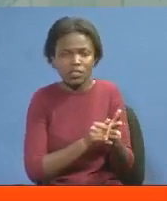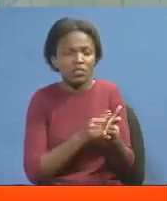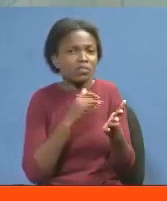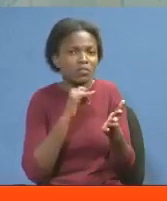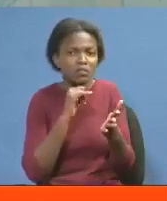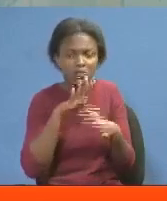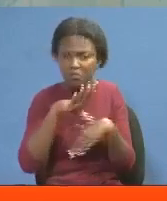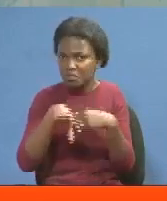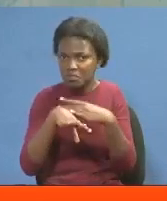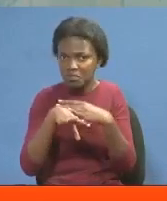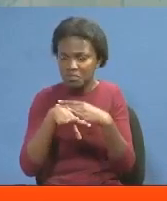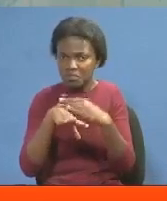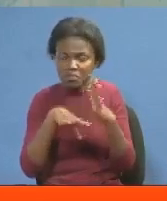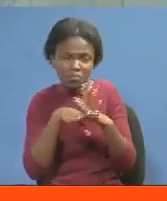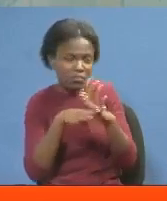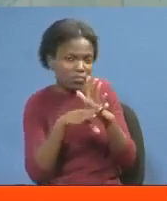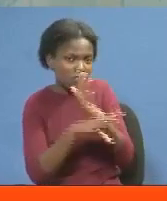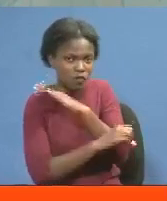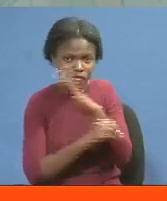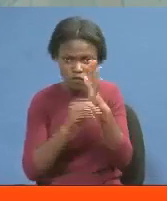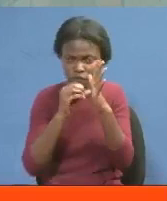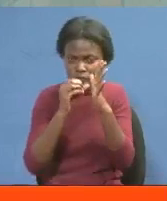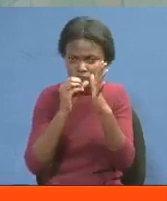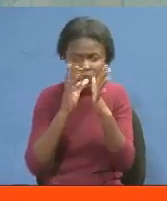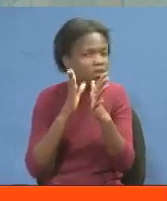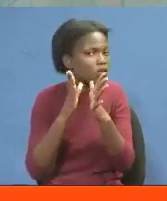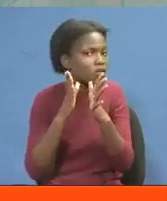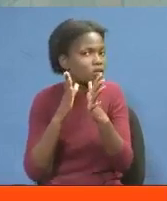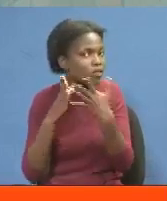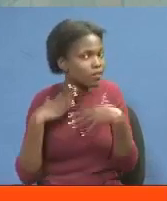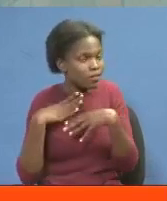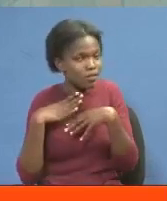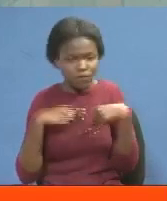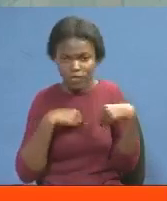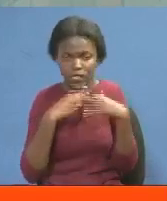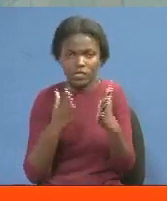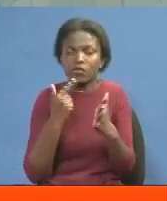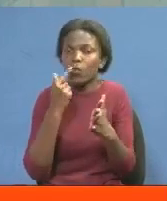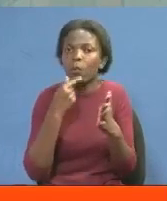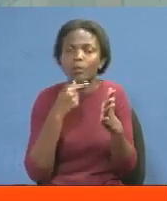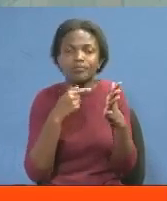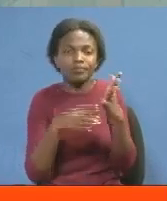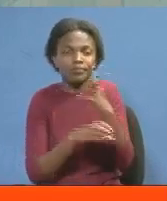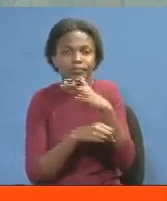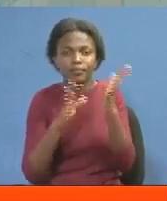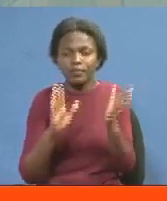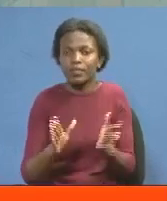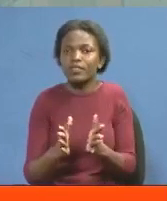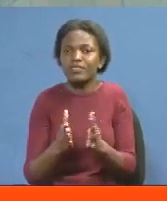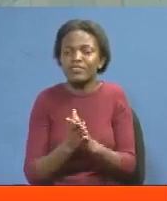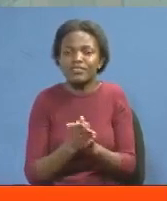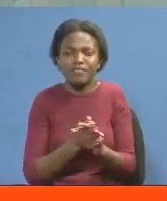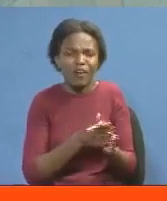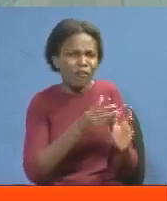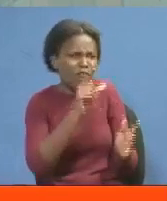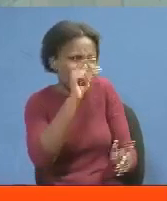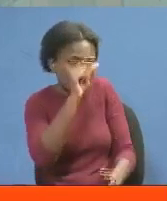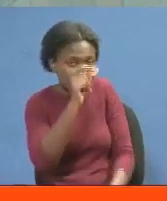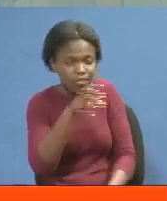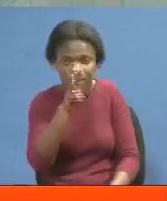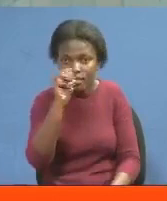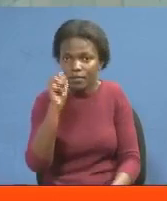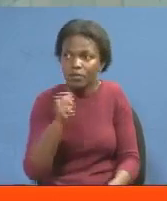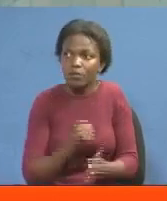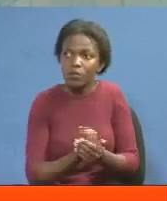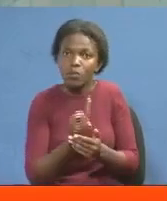who are terrorists or who are sympathizers of terrorism. Definitely. It's just a few pockets of them, a few,